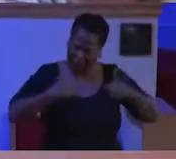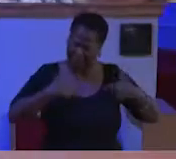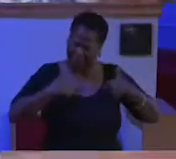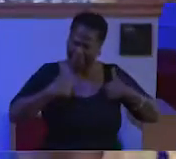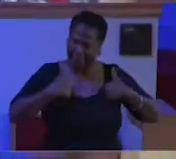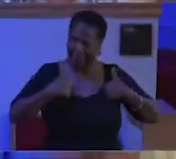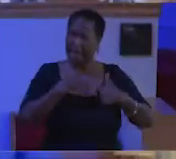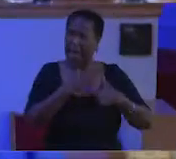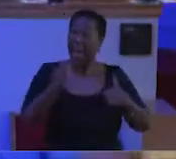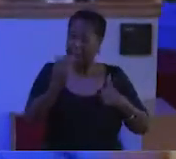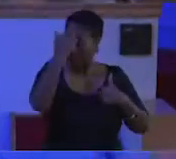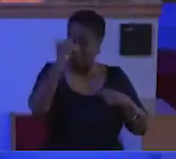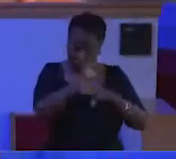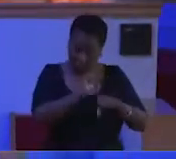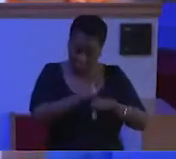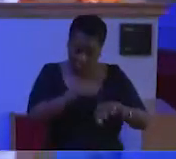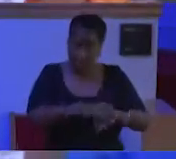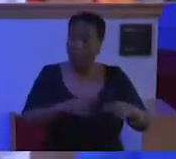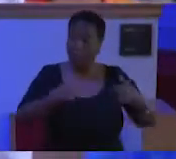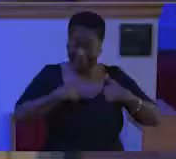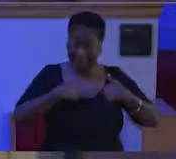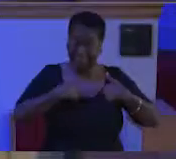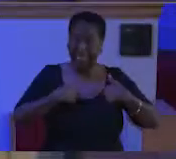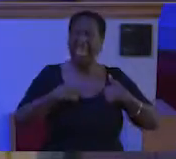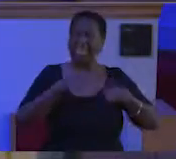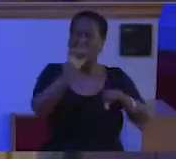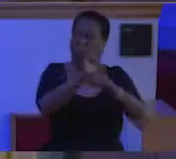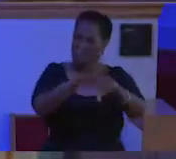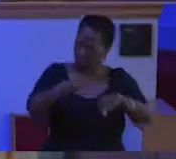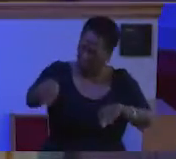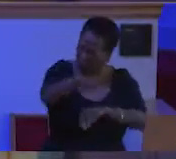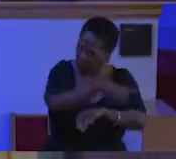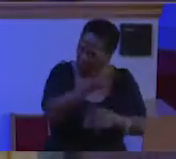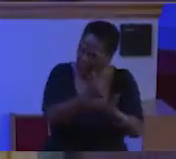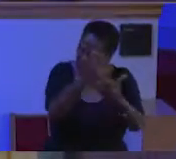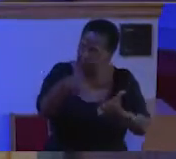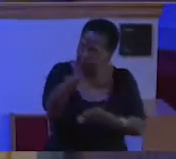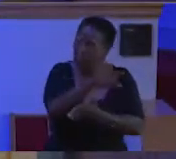I know if he's working on me, he'll work on you.